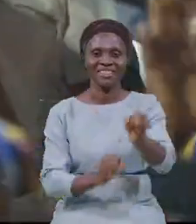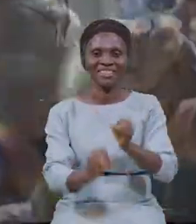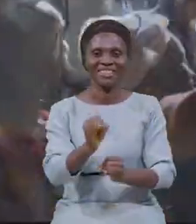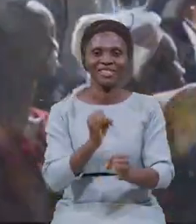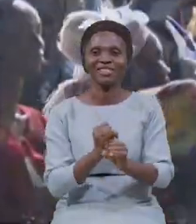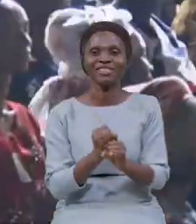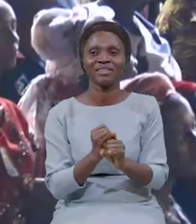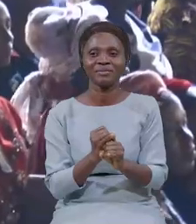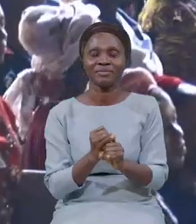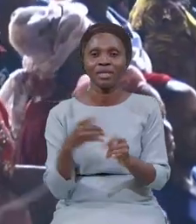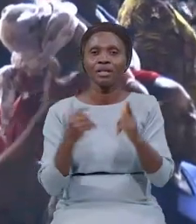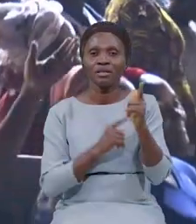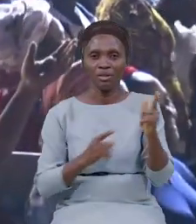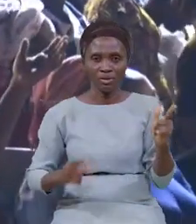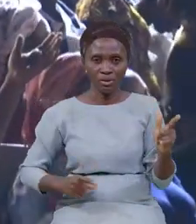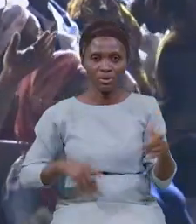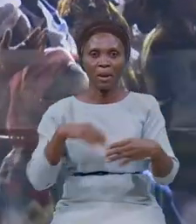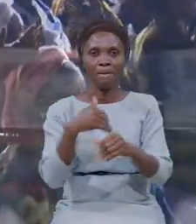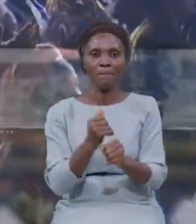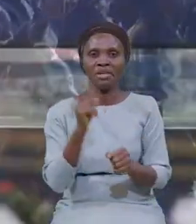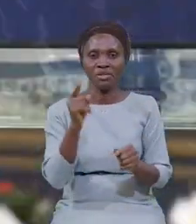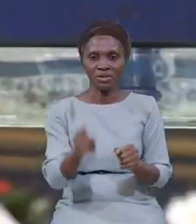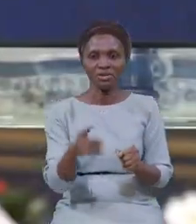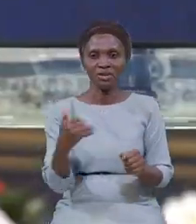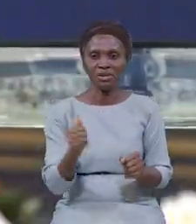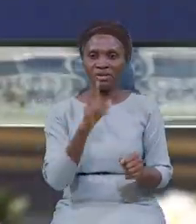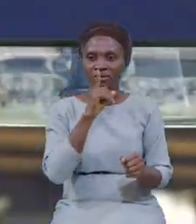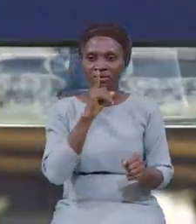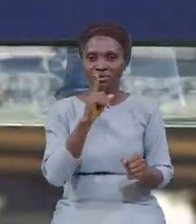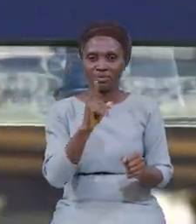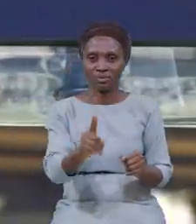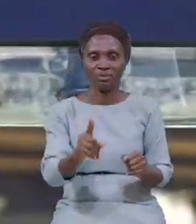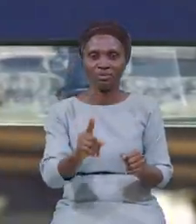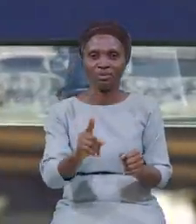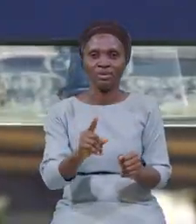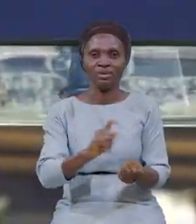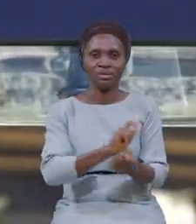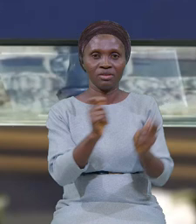The Lord make you a real change maker.